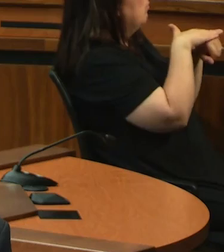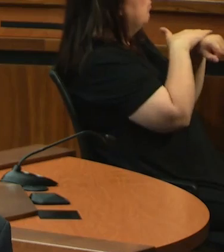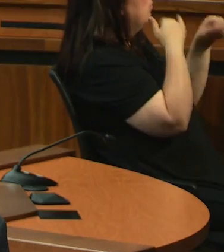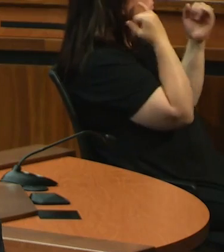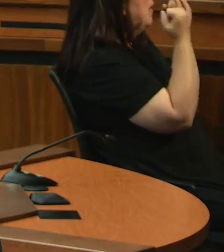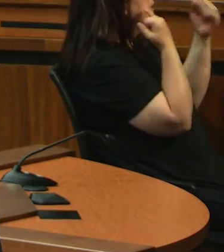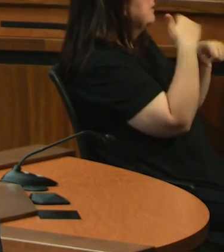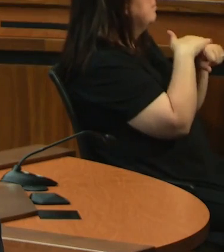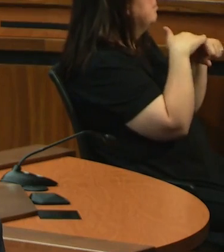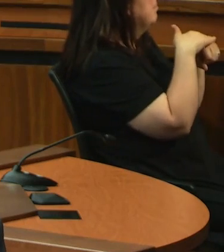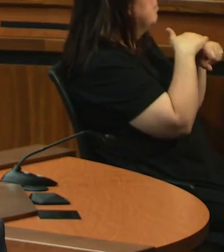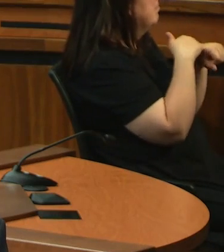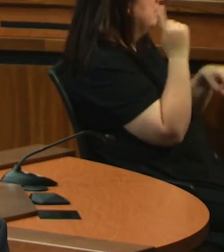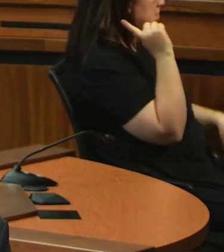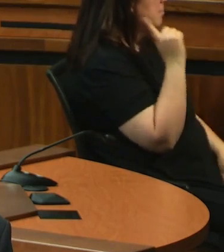talking about today.